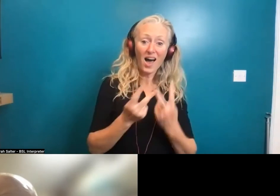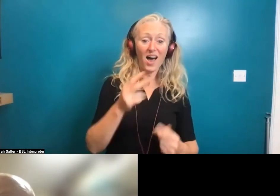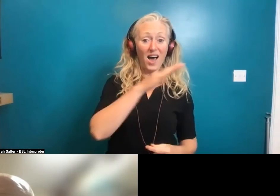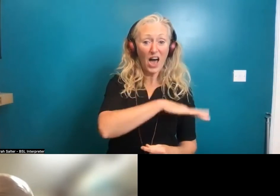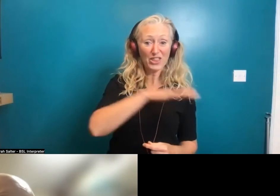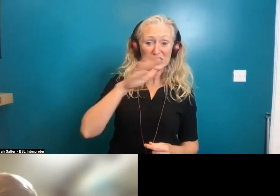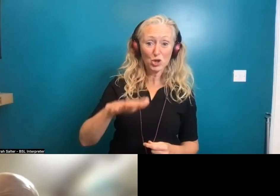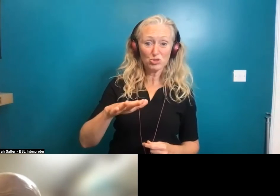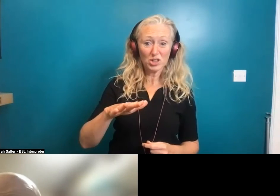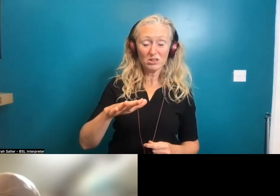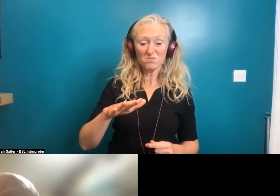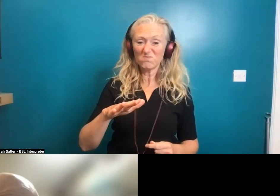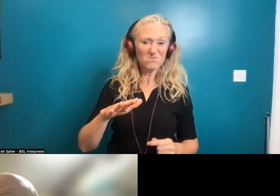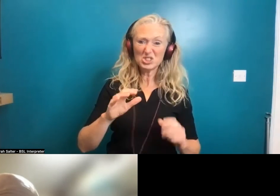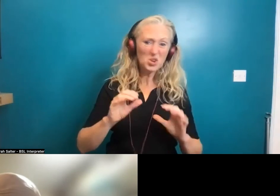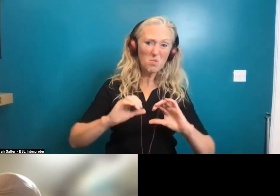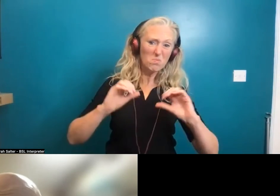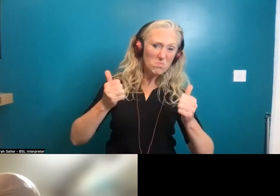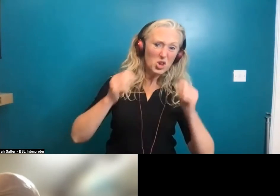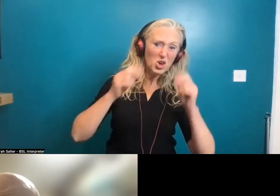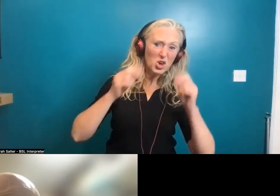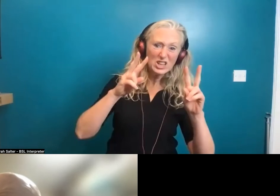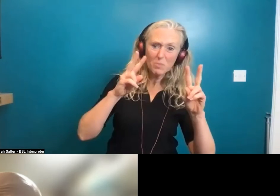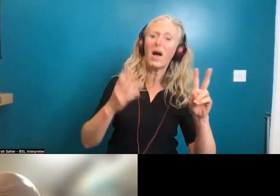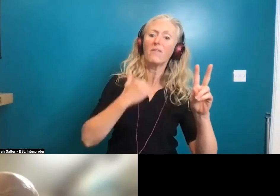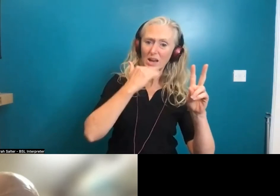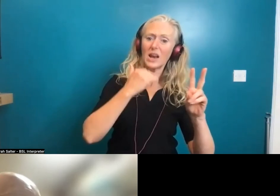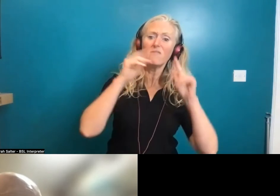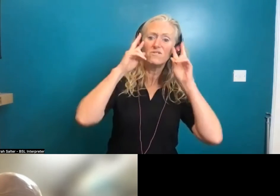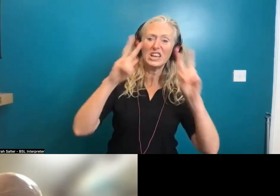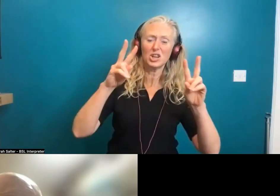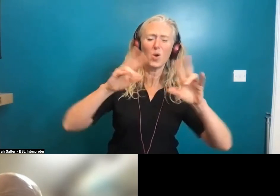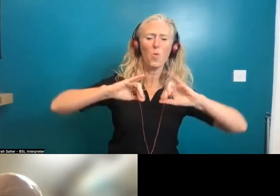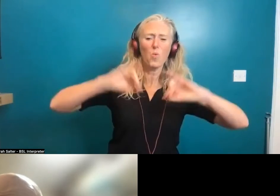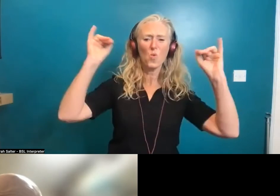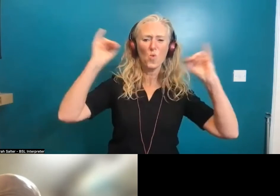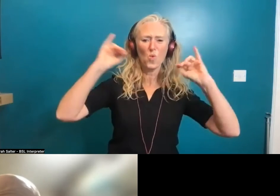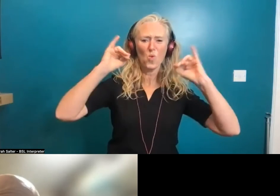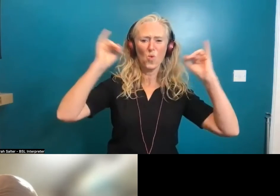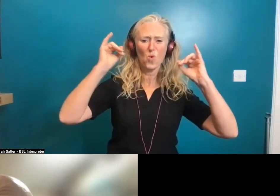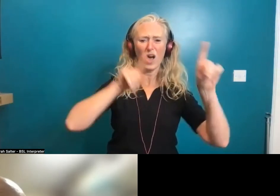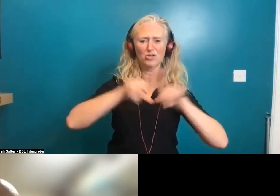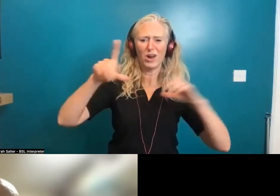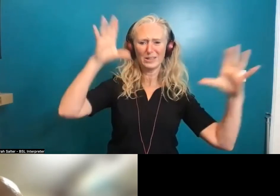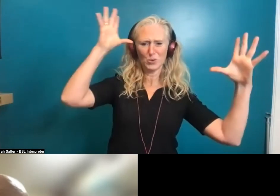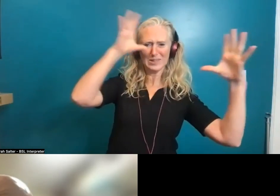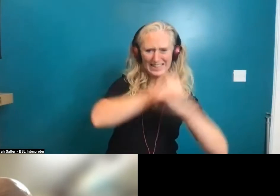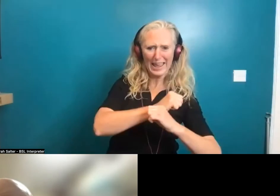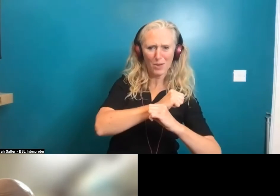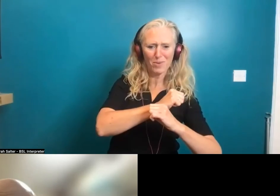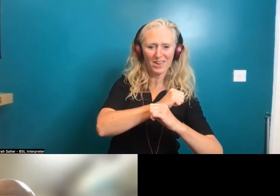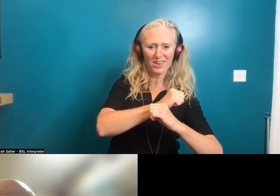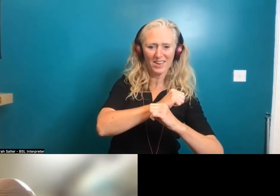not great vision, but they've certainly got plenty there, have awful sleep. So there is a